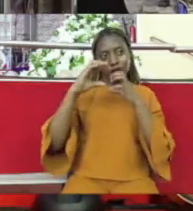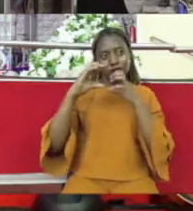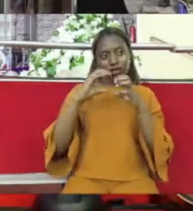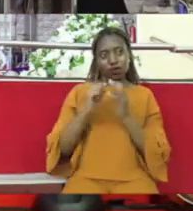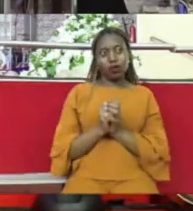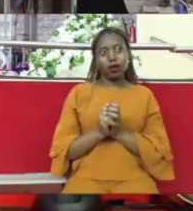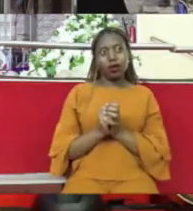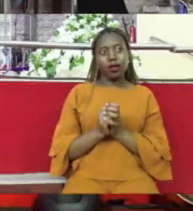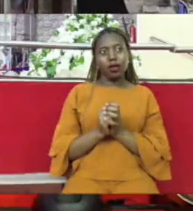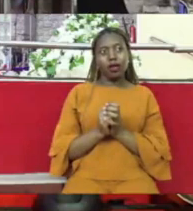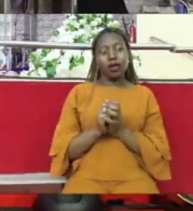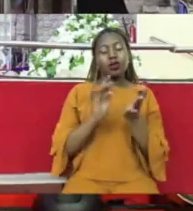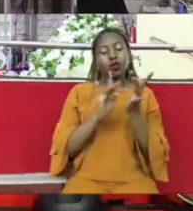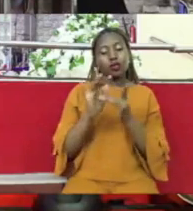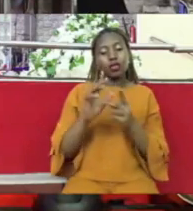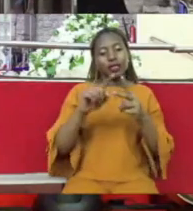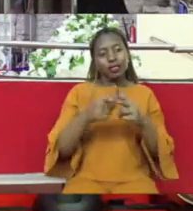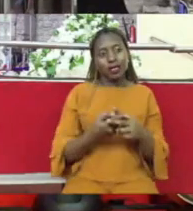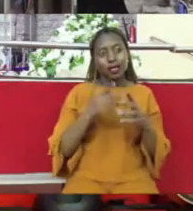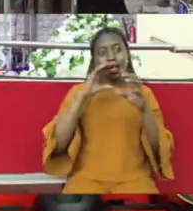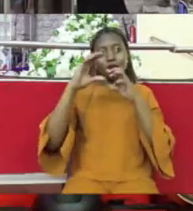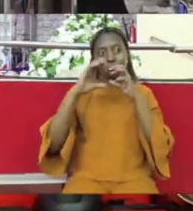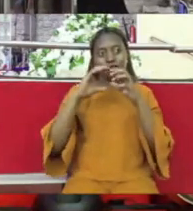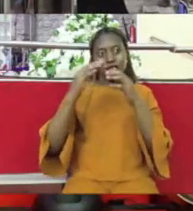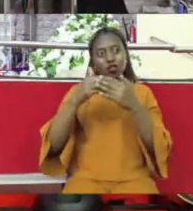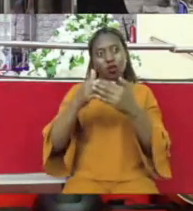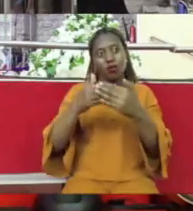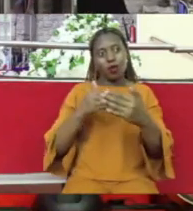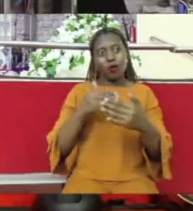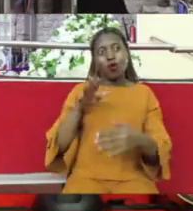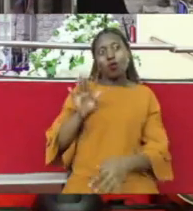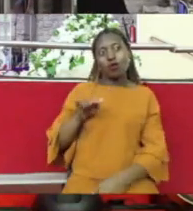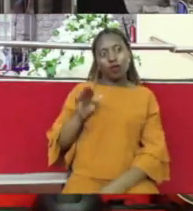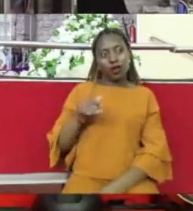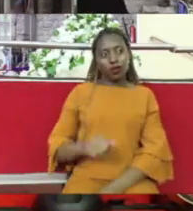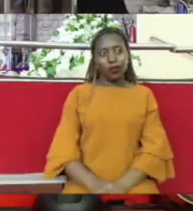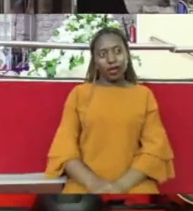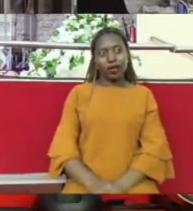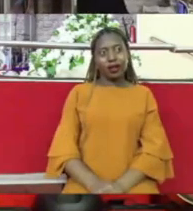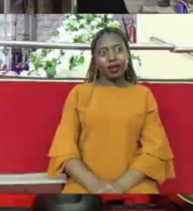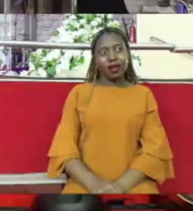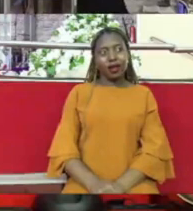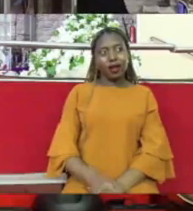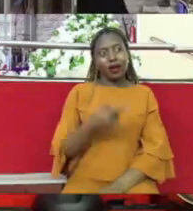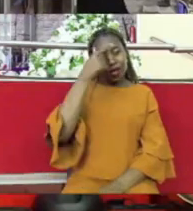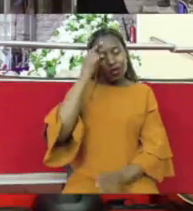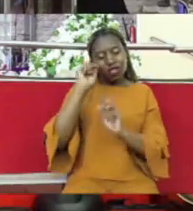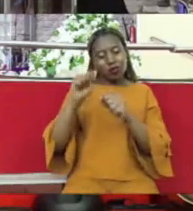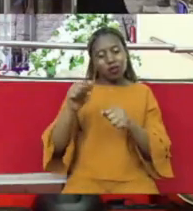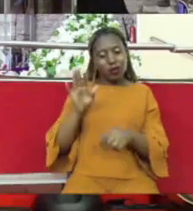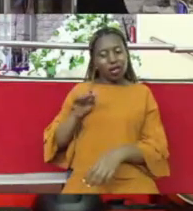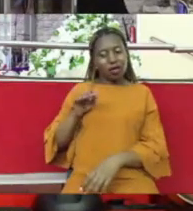He started it before the woman could start hers, that she had been plotting as she walked and she had seen a catch. Akaanza mazungumzo kabla